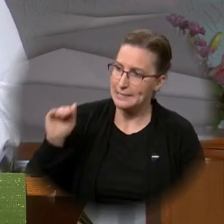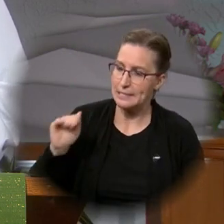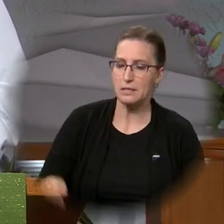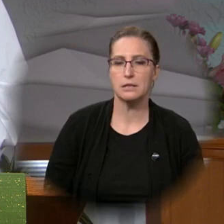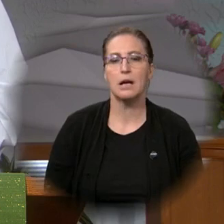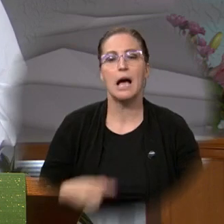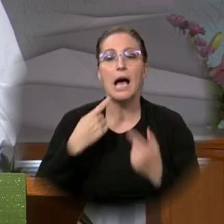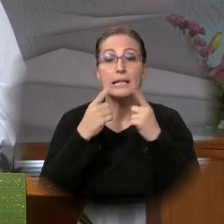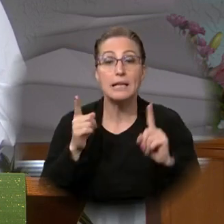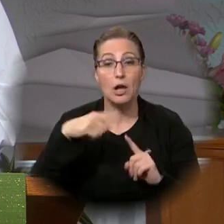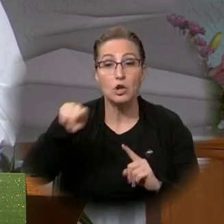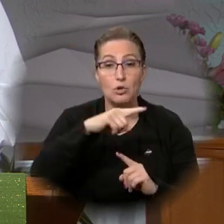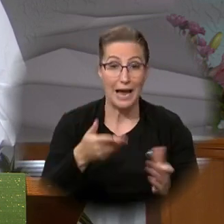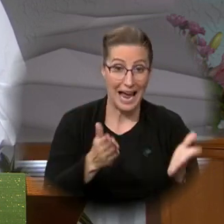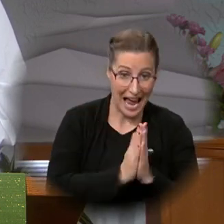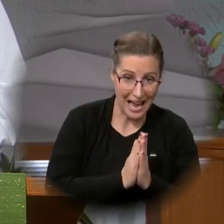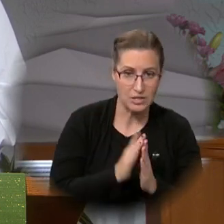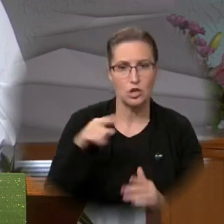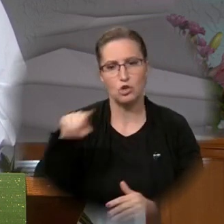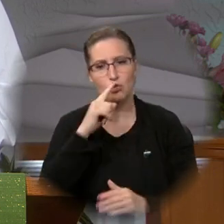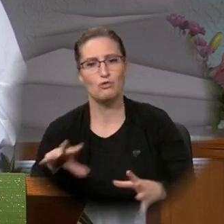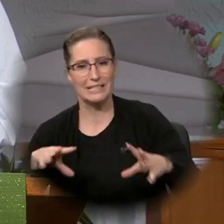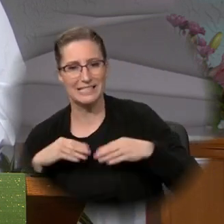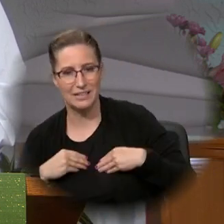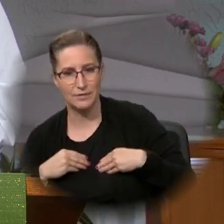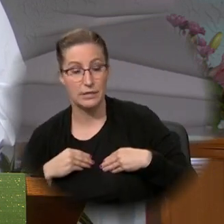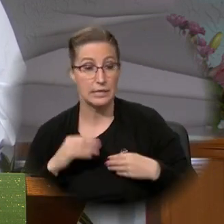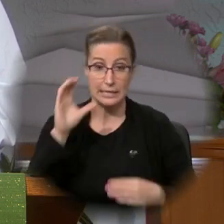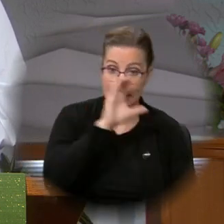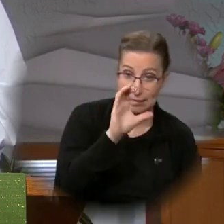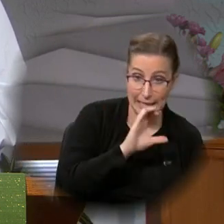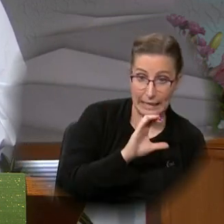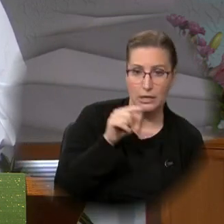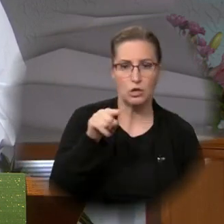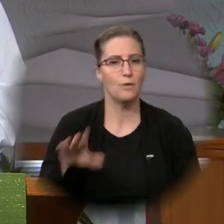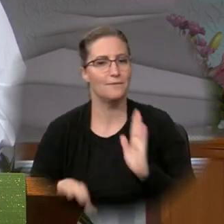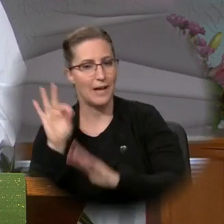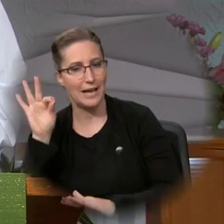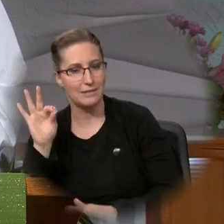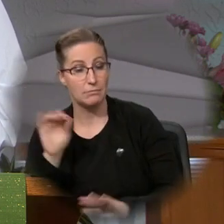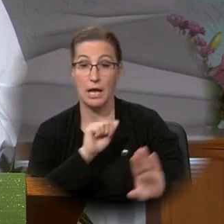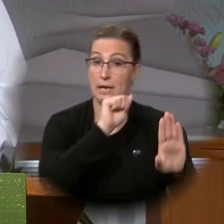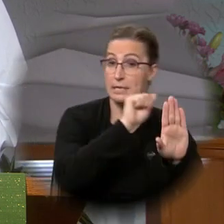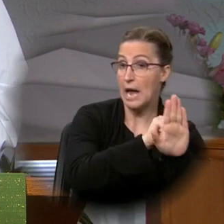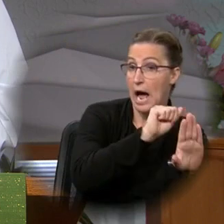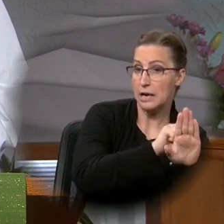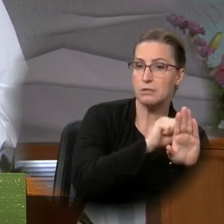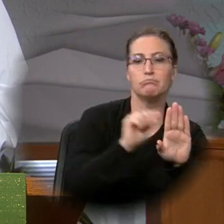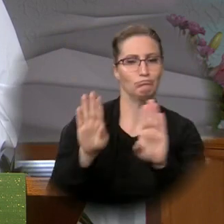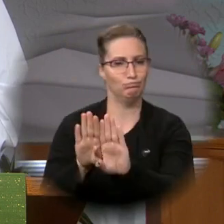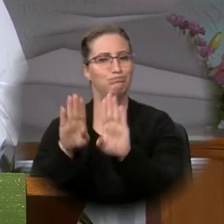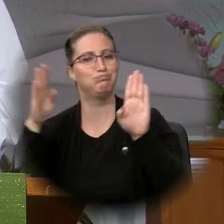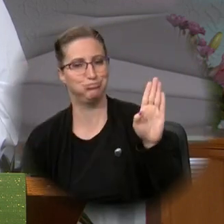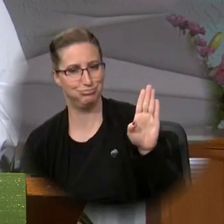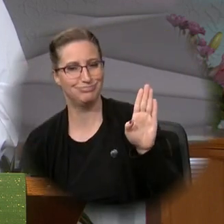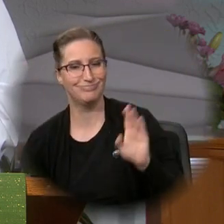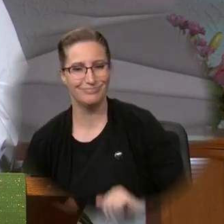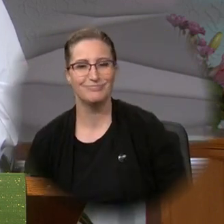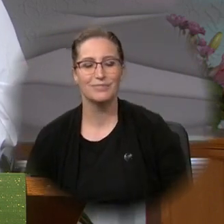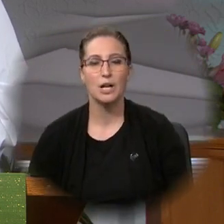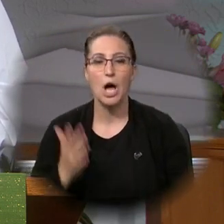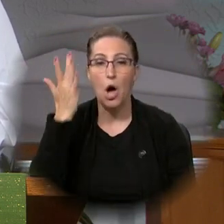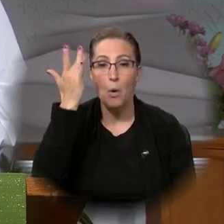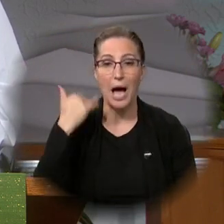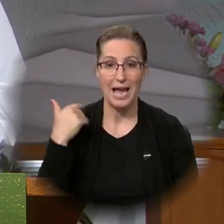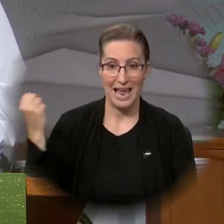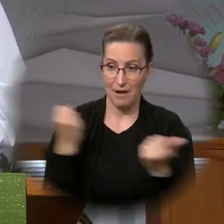ask, and you will receive. Seek, and you will find. Knock, and the door will be opened to you. For